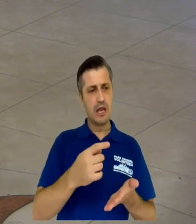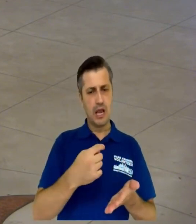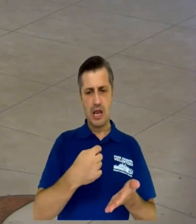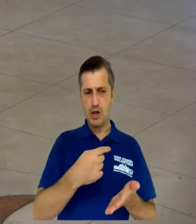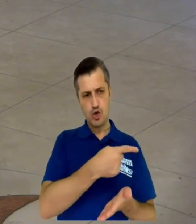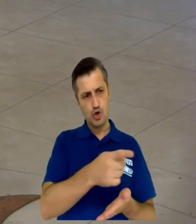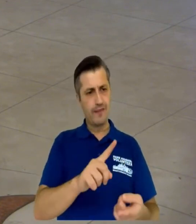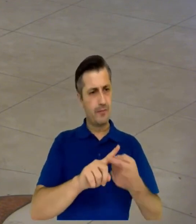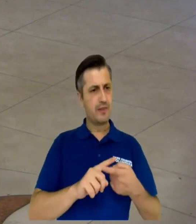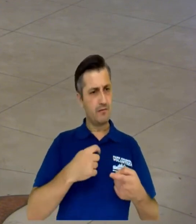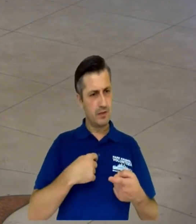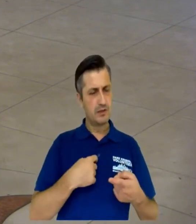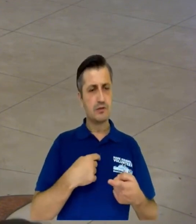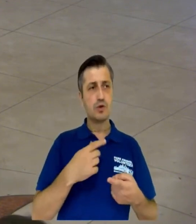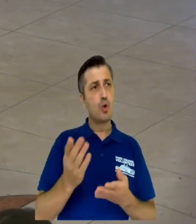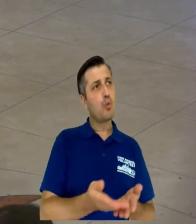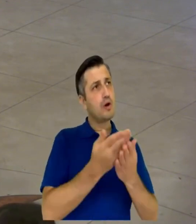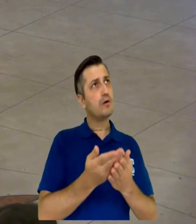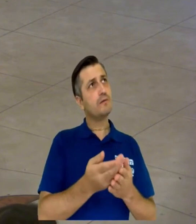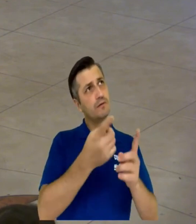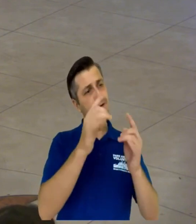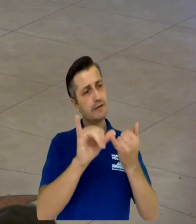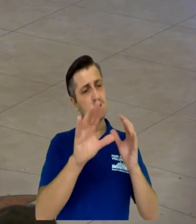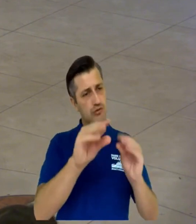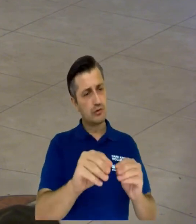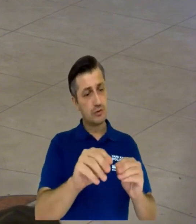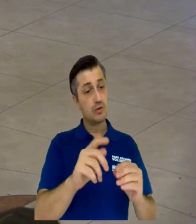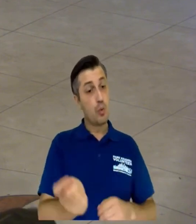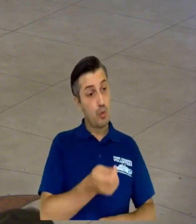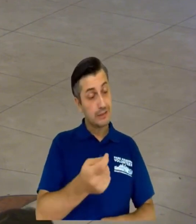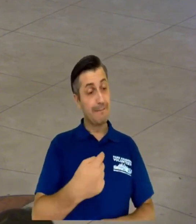So if you want anything, you worship me.